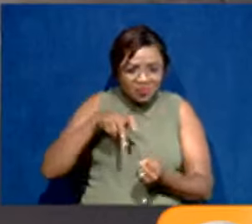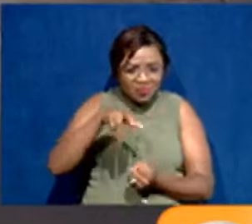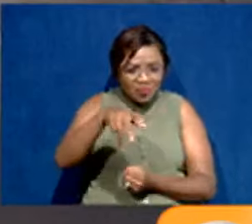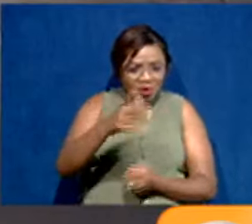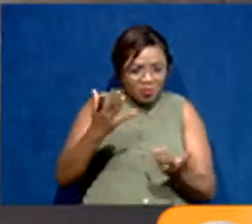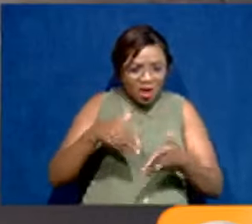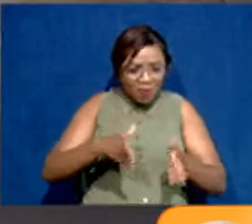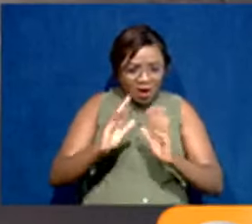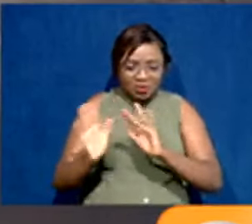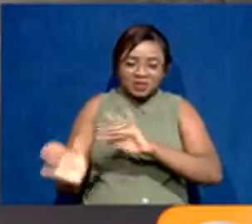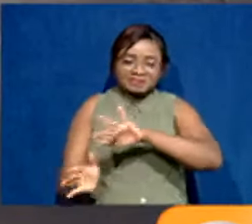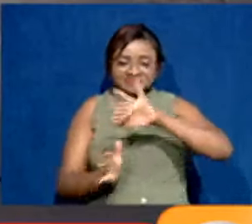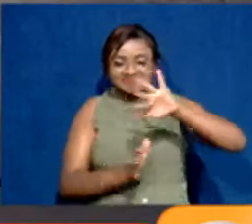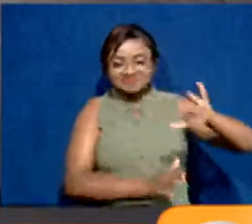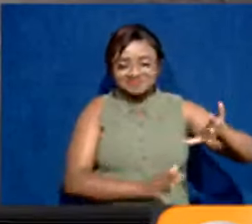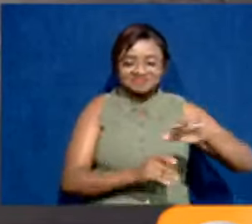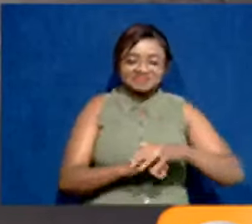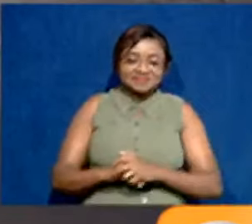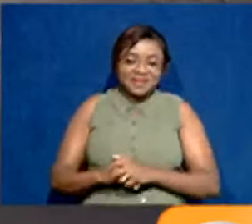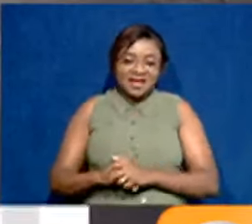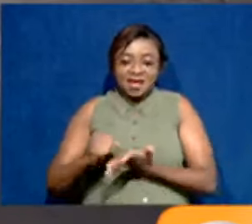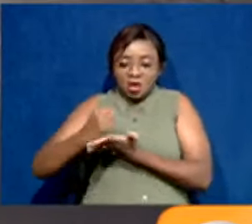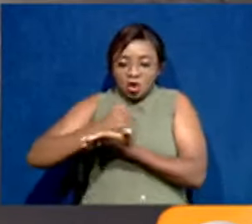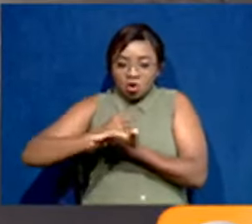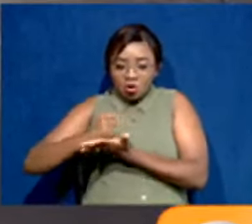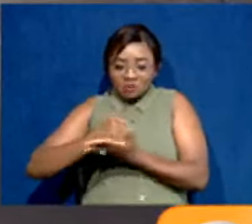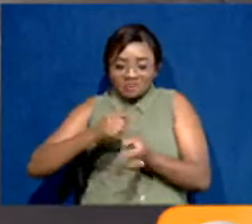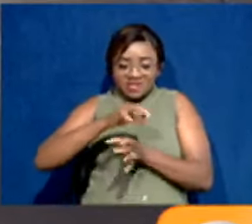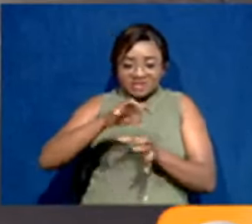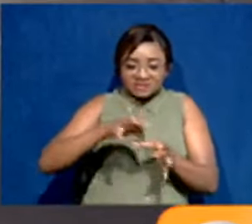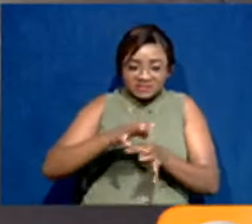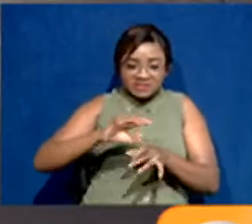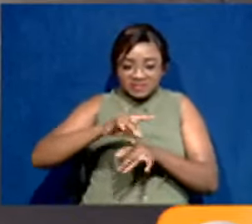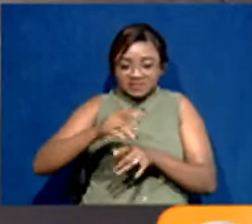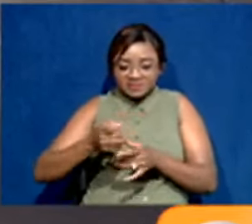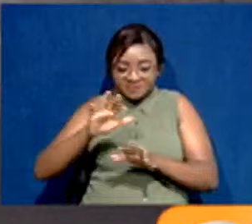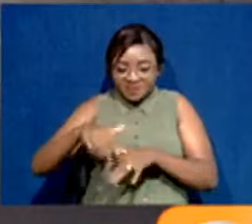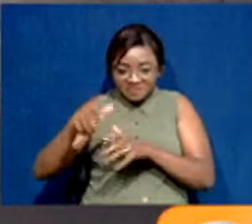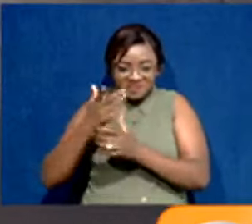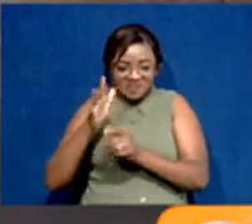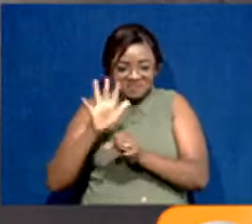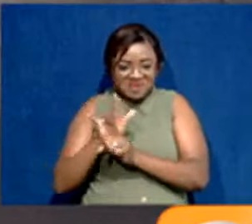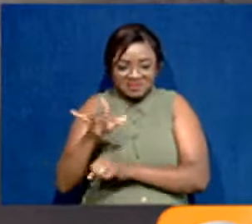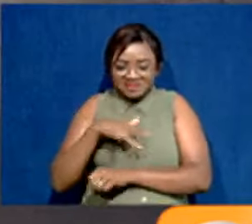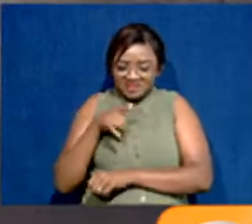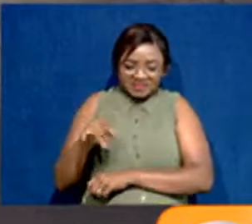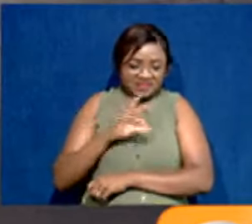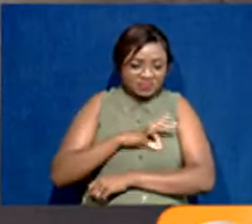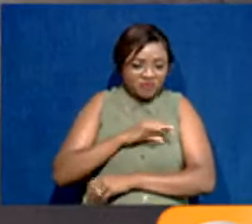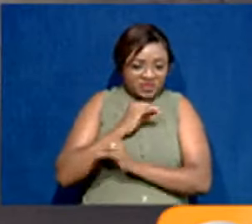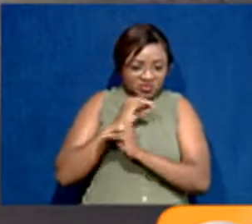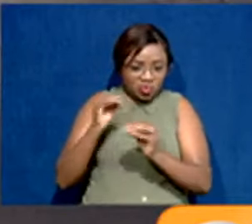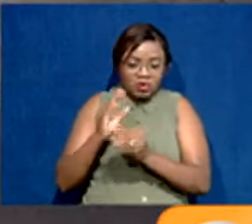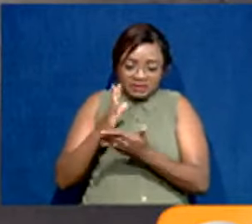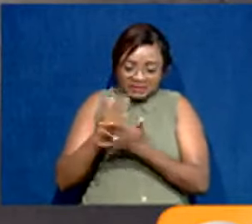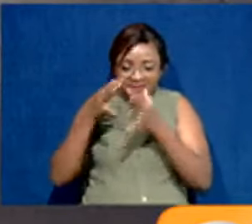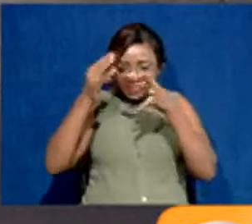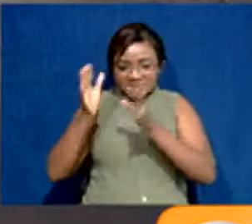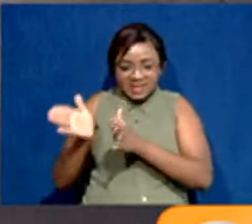Now, when the returns of coffee and tea farming for many central Kenya farmers failed to meet their expectations, some of them